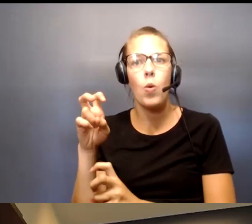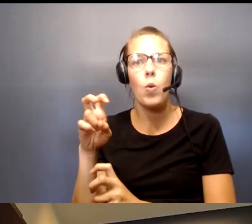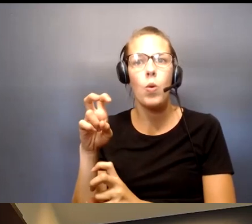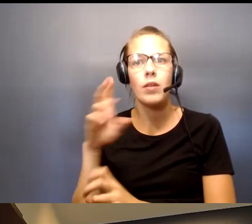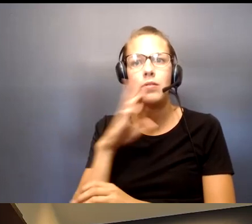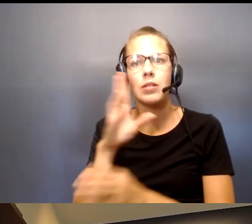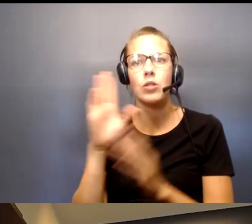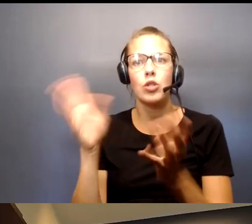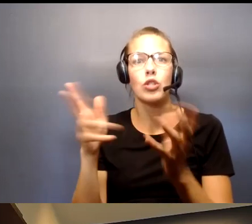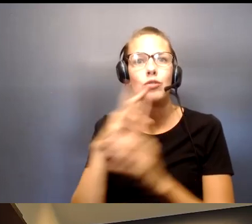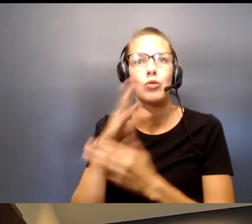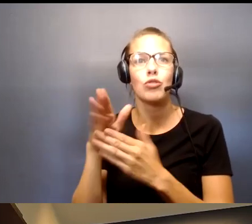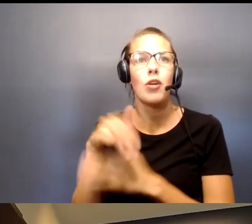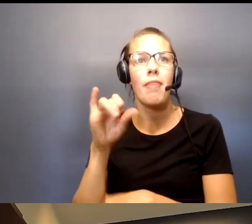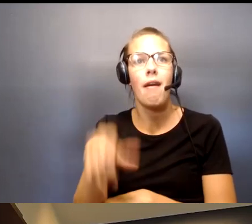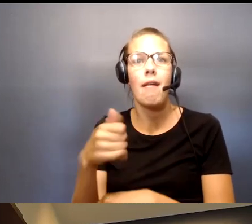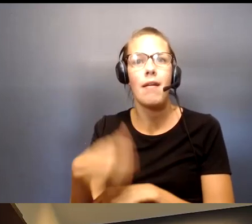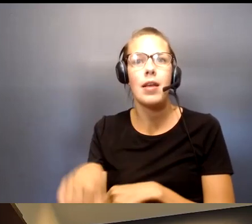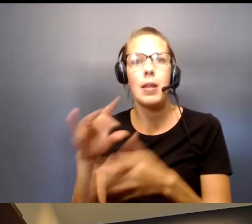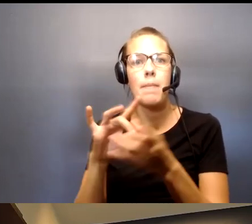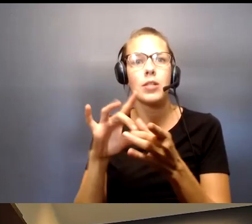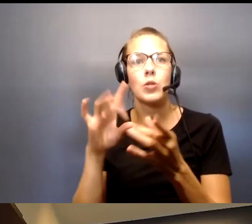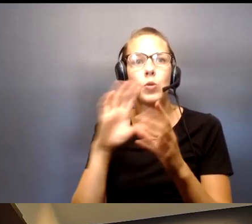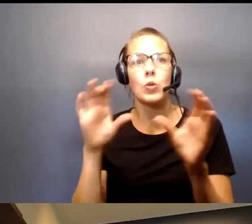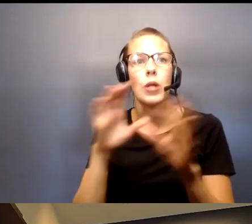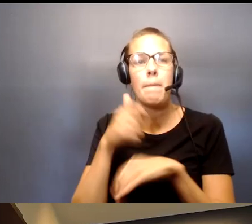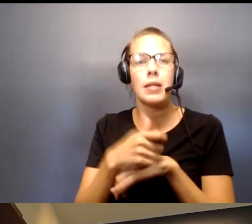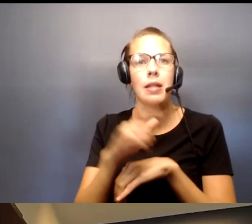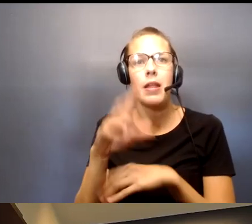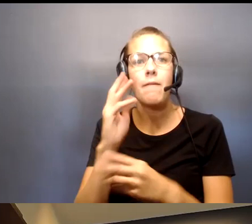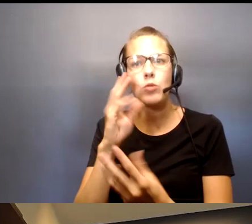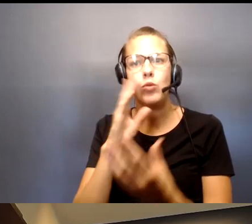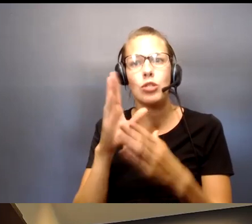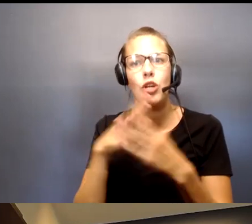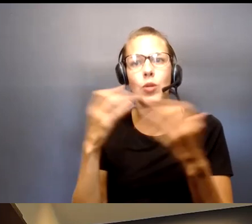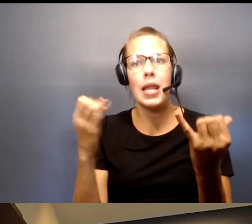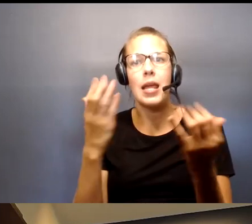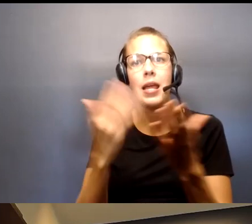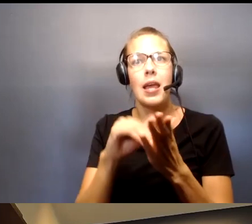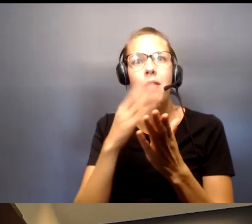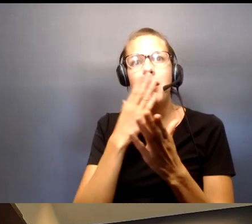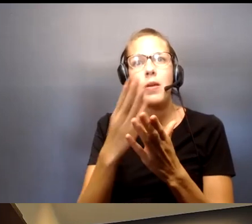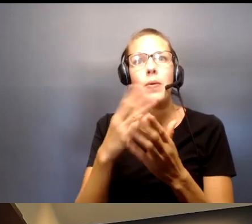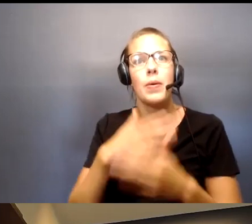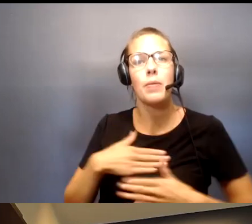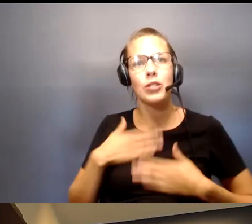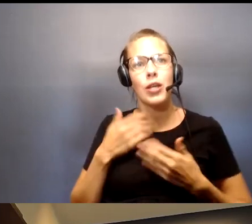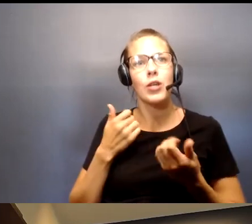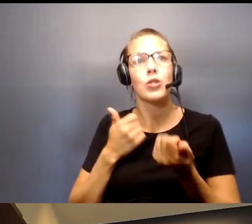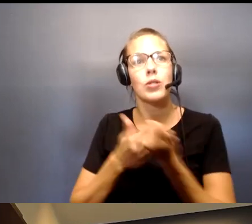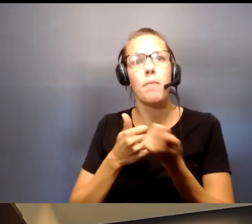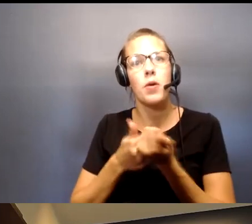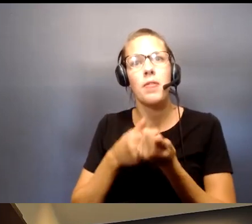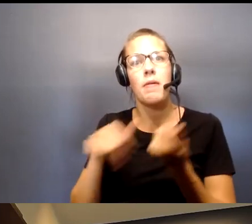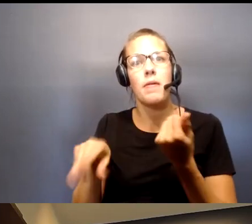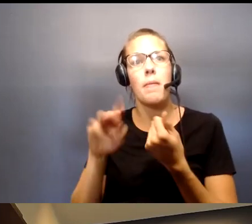share that in any messaging that you do based on this information that we've shared today. And again, we appreciate your support and those of our media